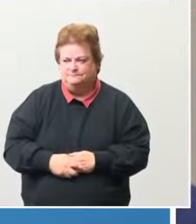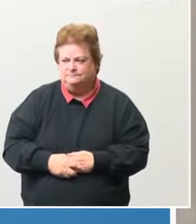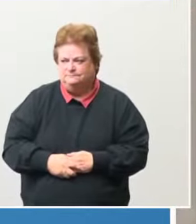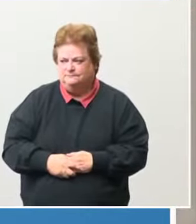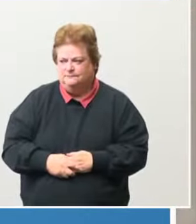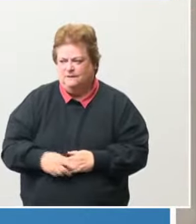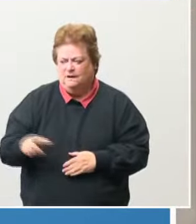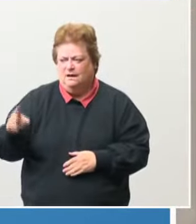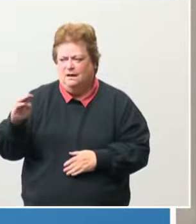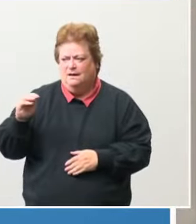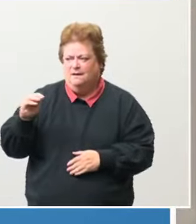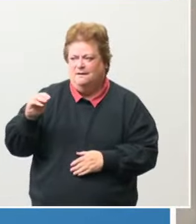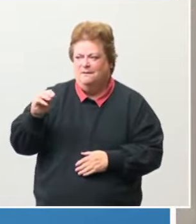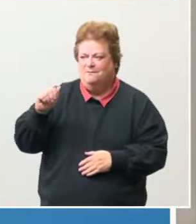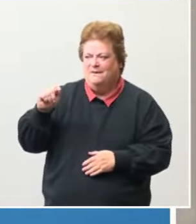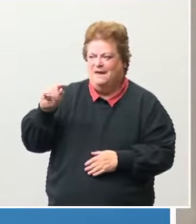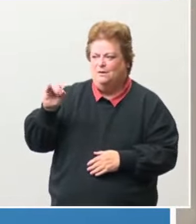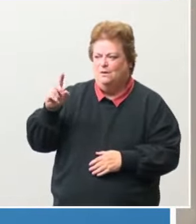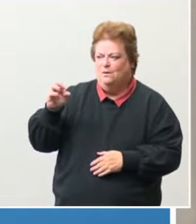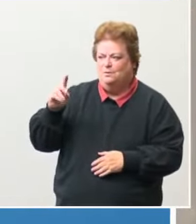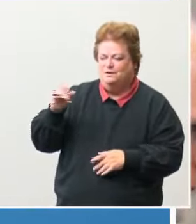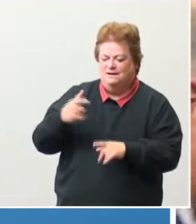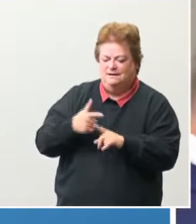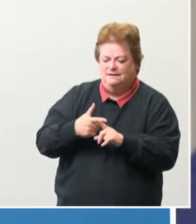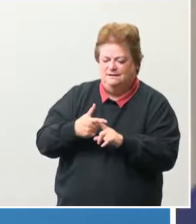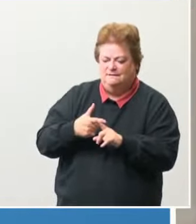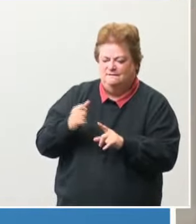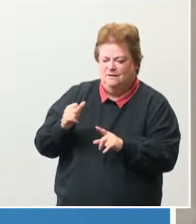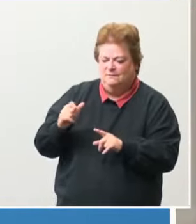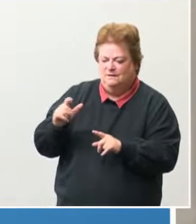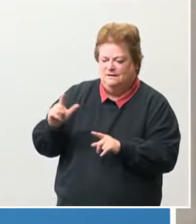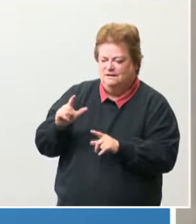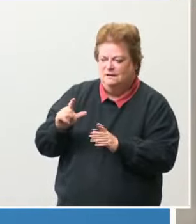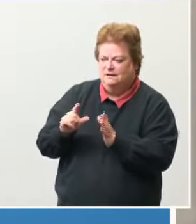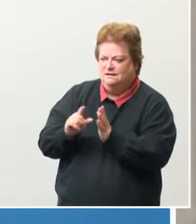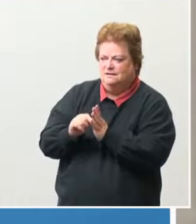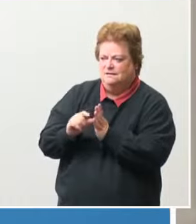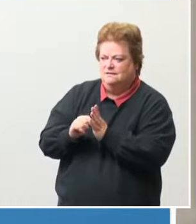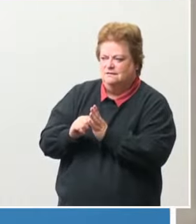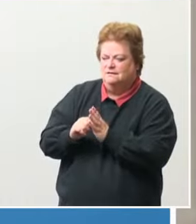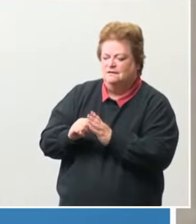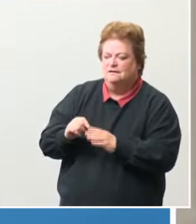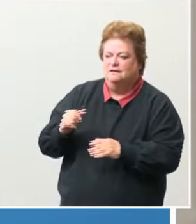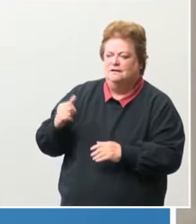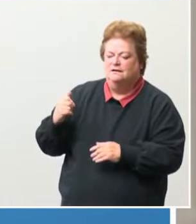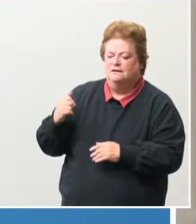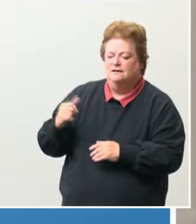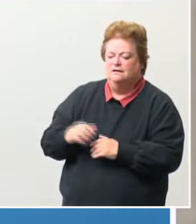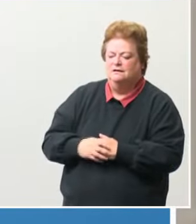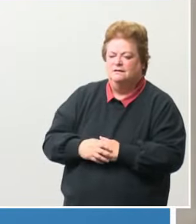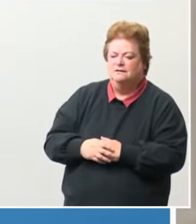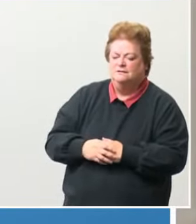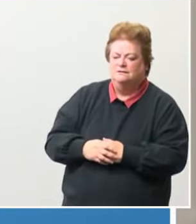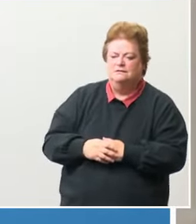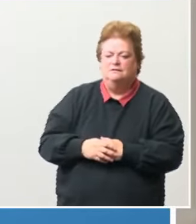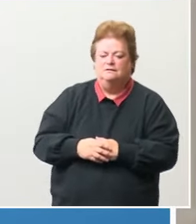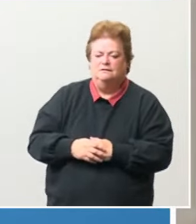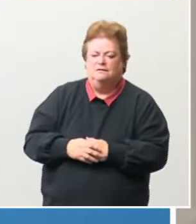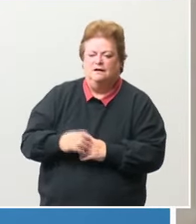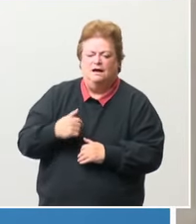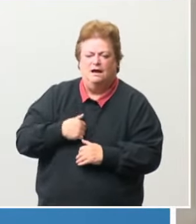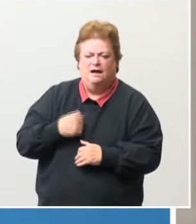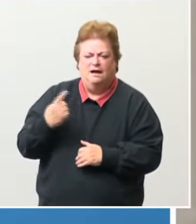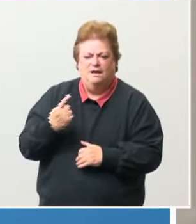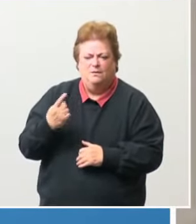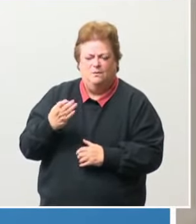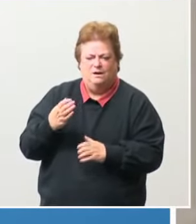Hey, Russ, while you're still up there, Yes. this is Matt Burding from the Journal Star. I just wanted